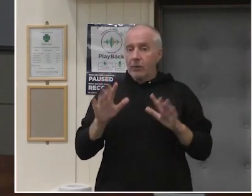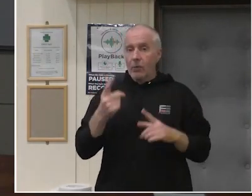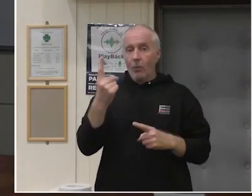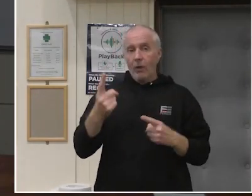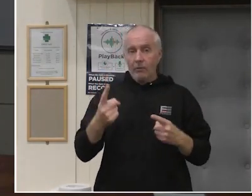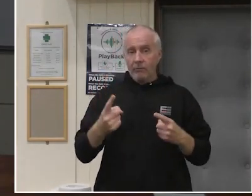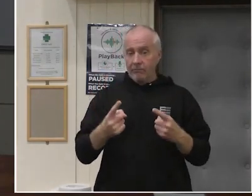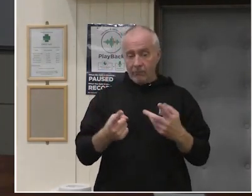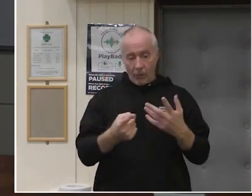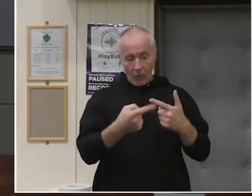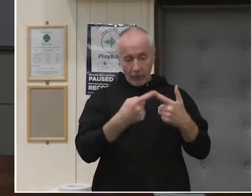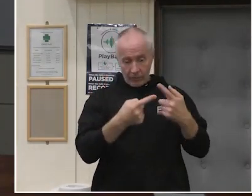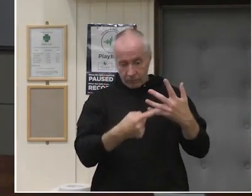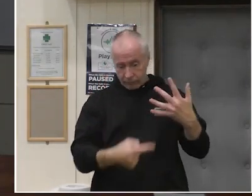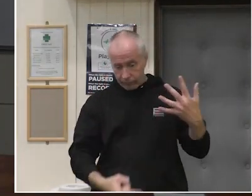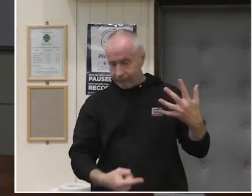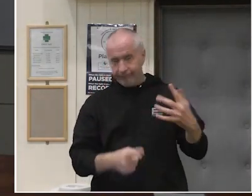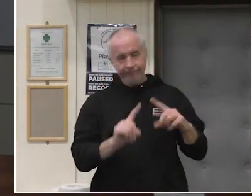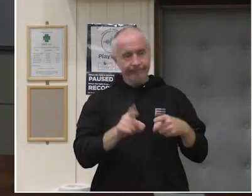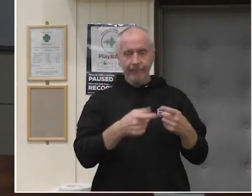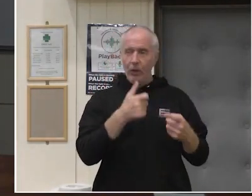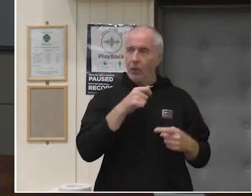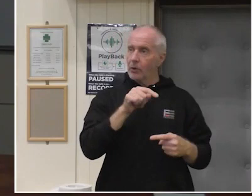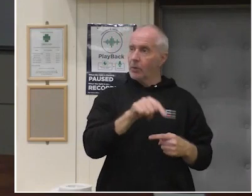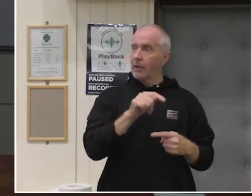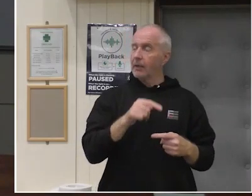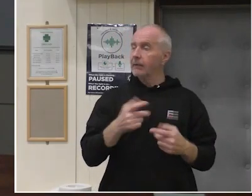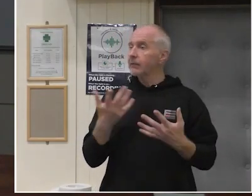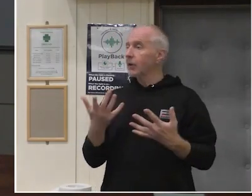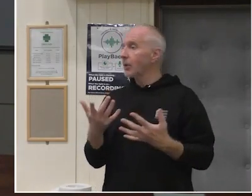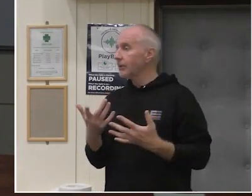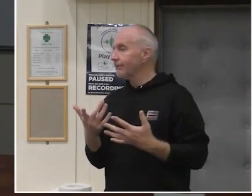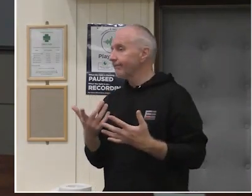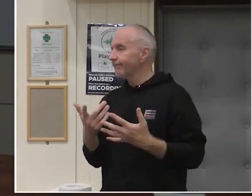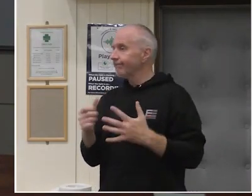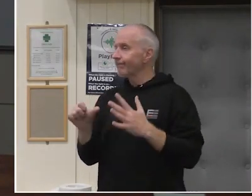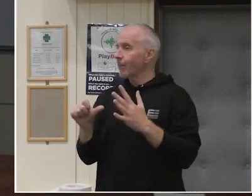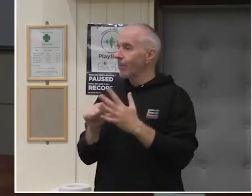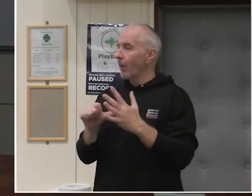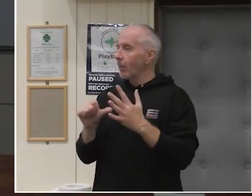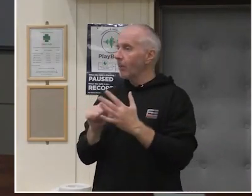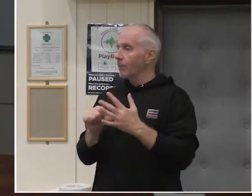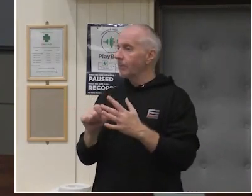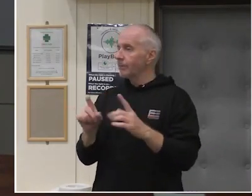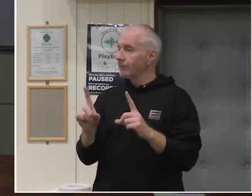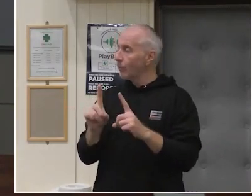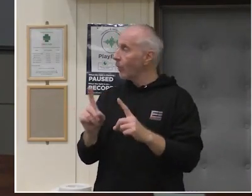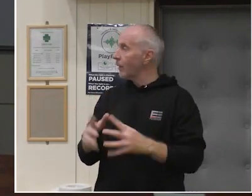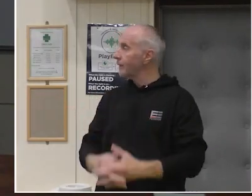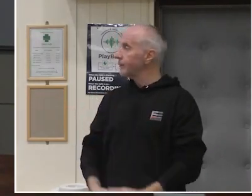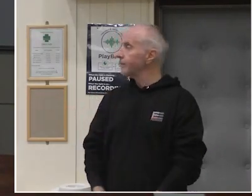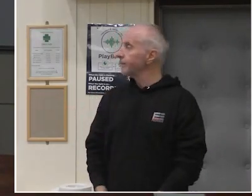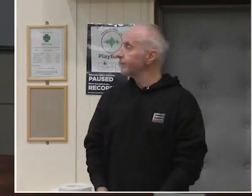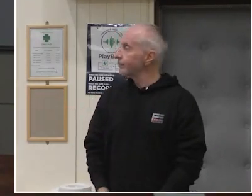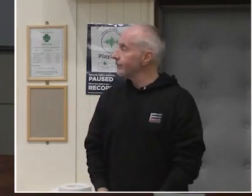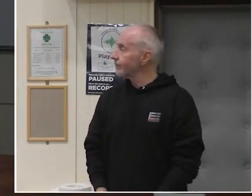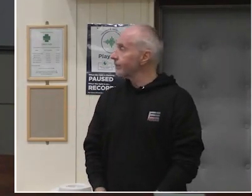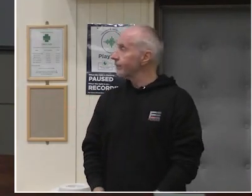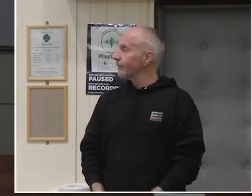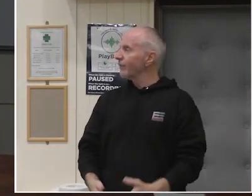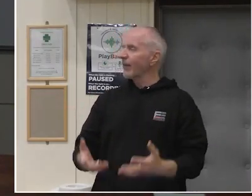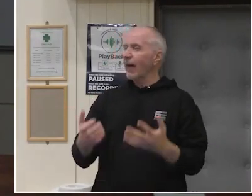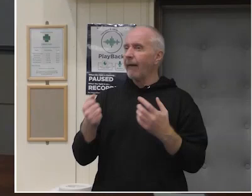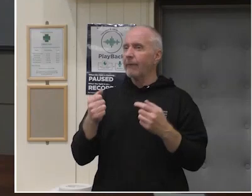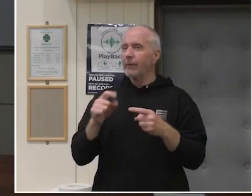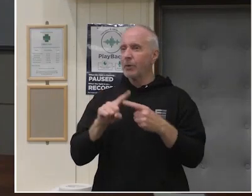So, bit of an issue, we're actually only using one of them. It has some other slight side